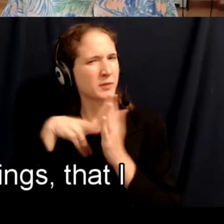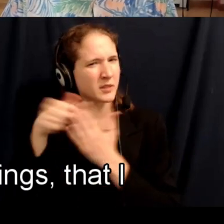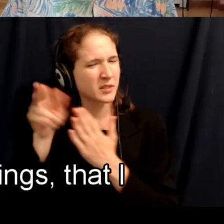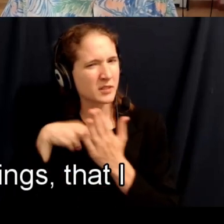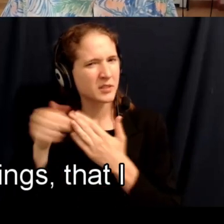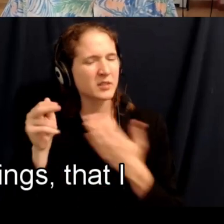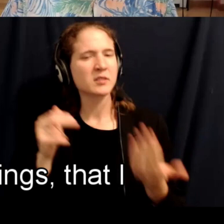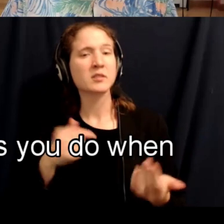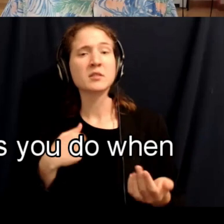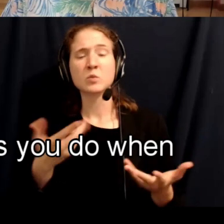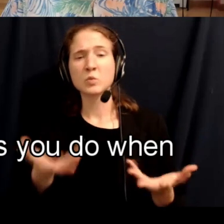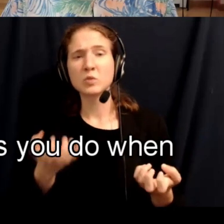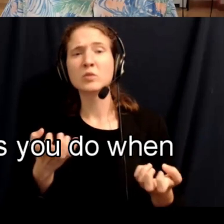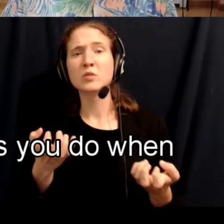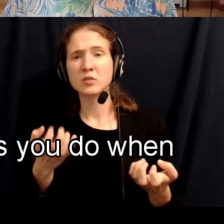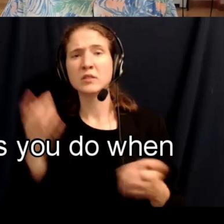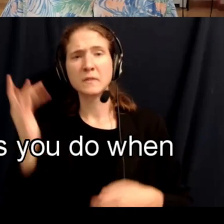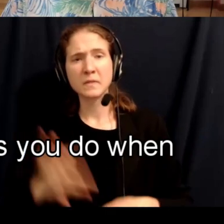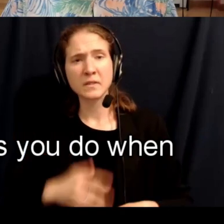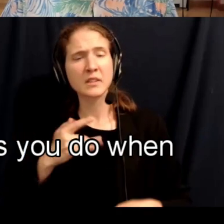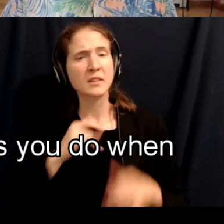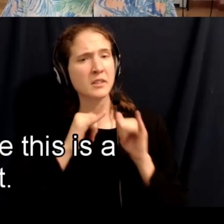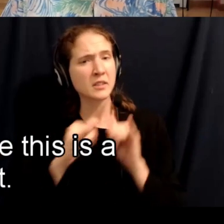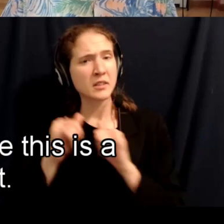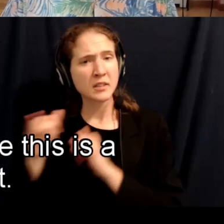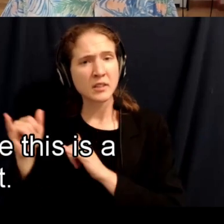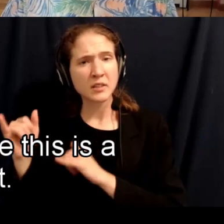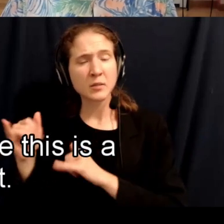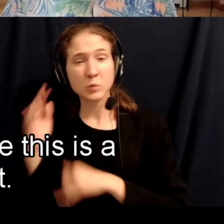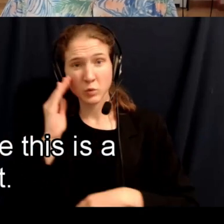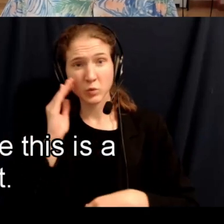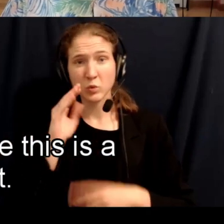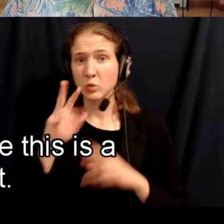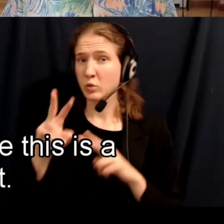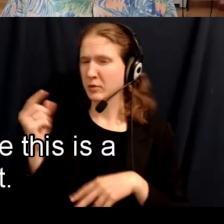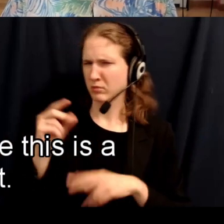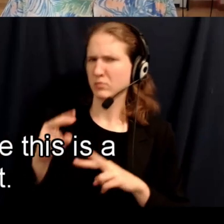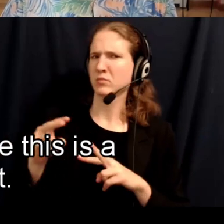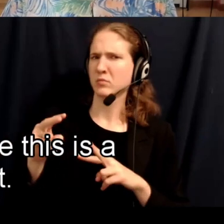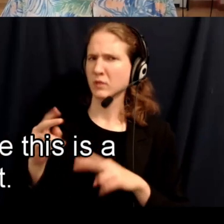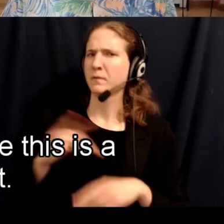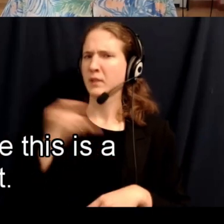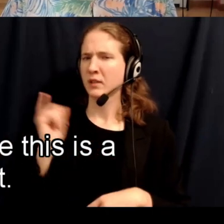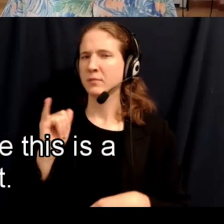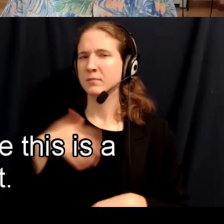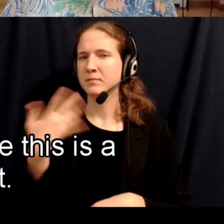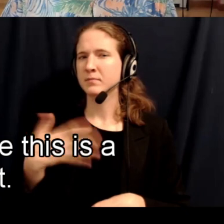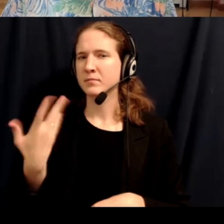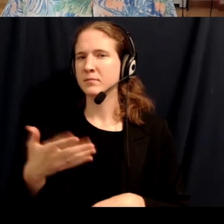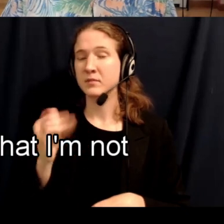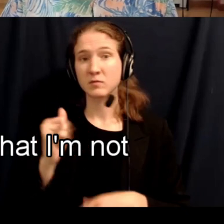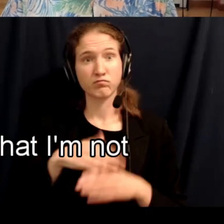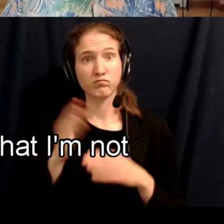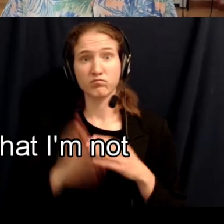that I want to feel the same way as you do when you're looking at something, feeling like this is a finished